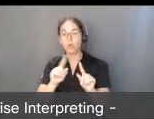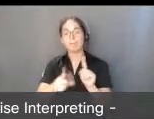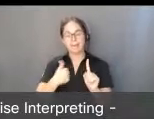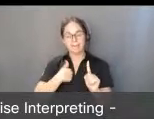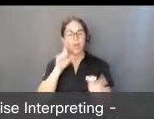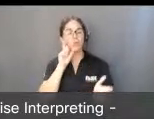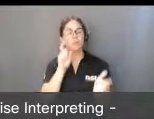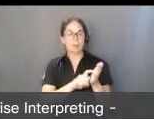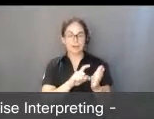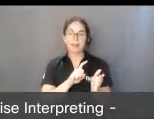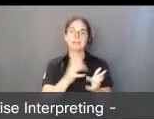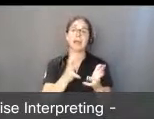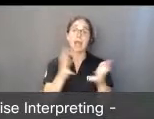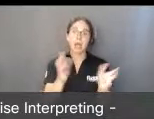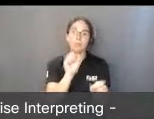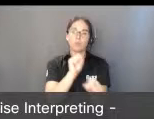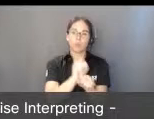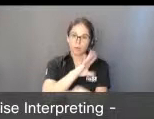involved, and